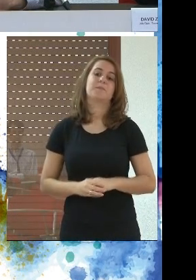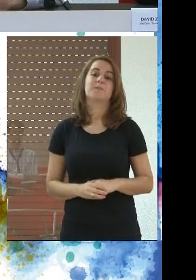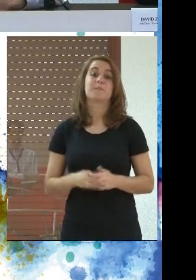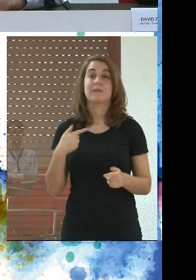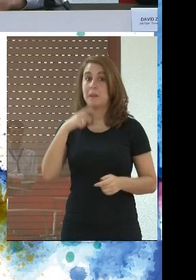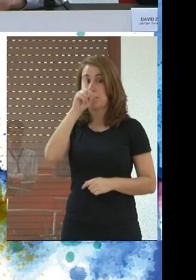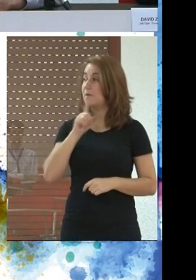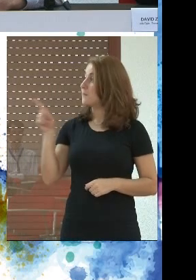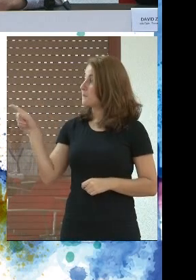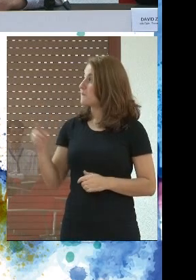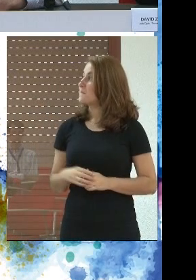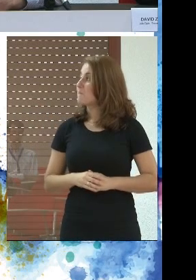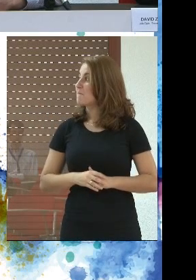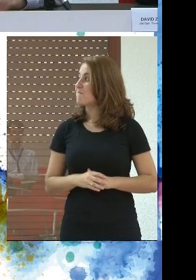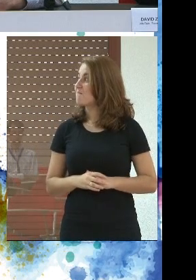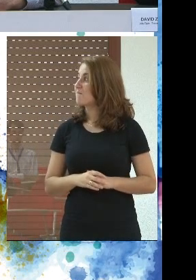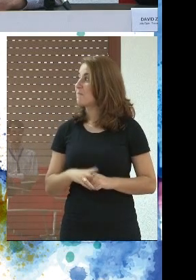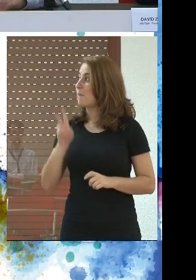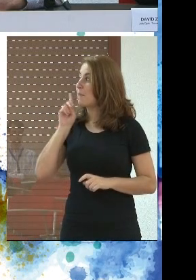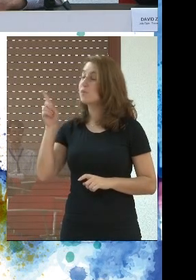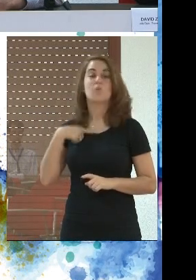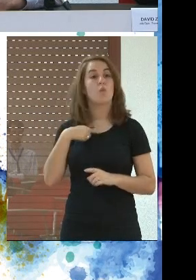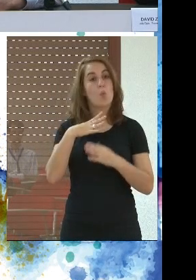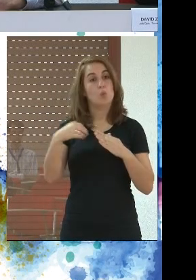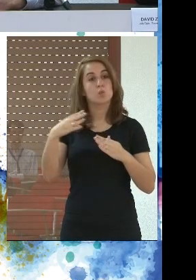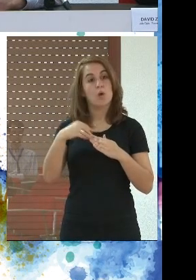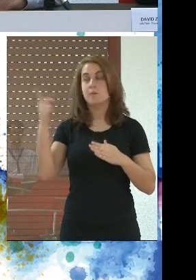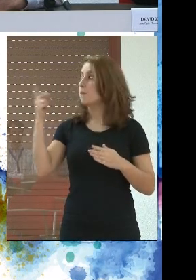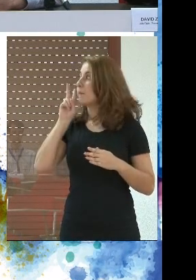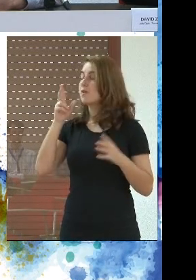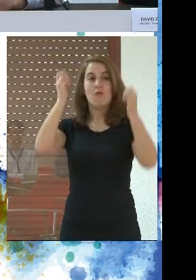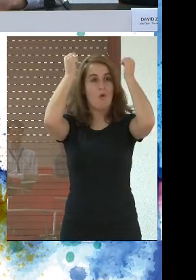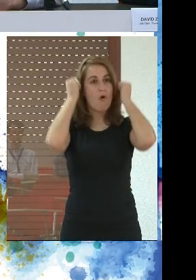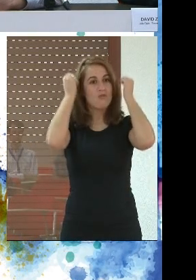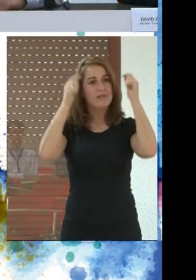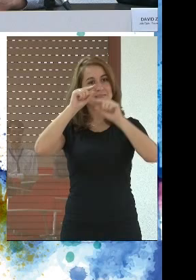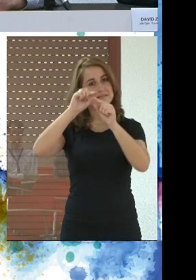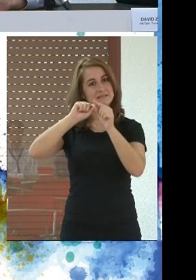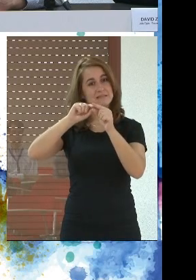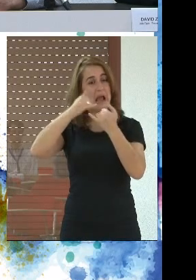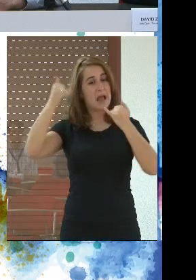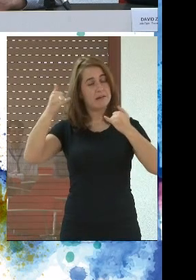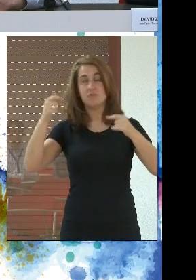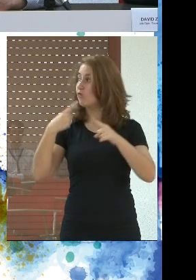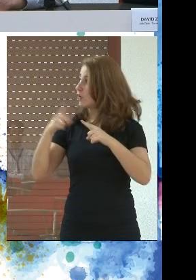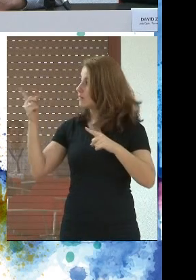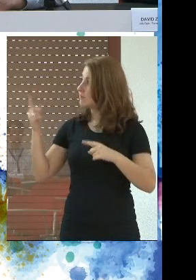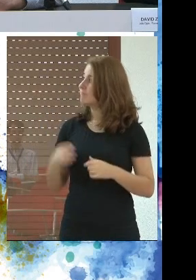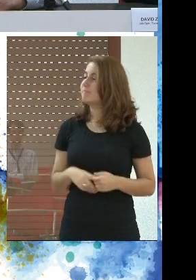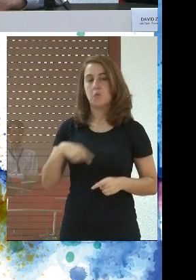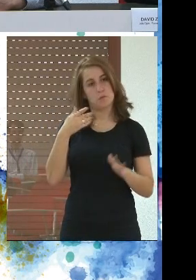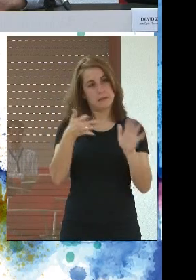cost. Here in the picture, we can see a user of the application, the little hat with the